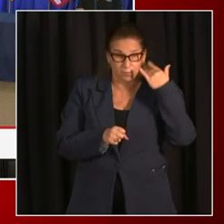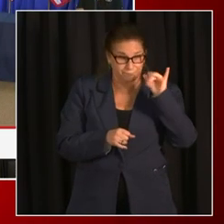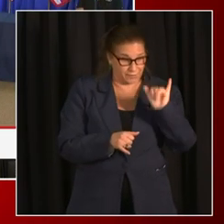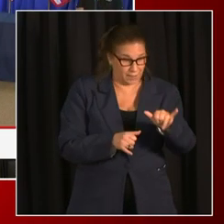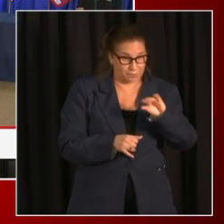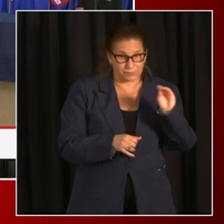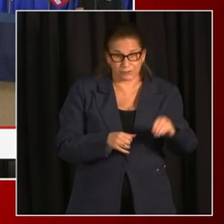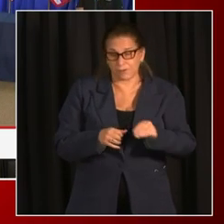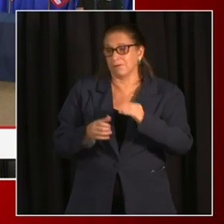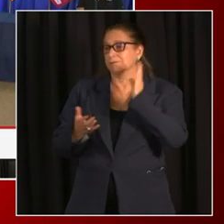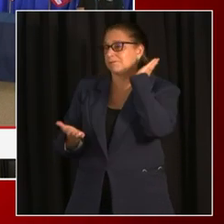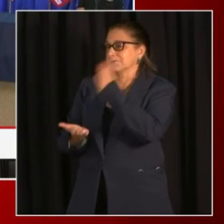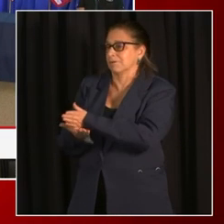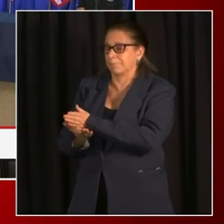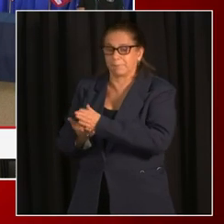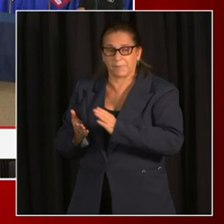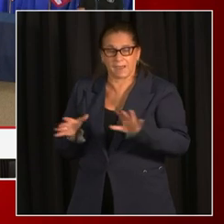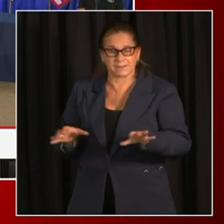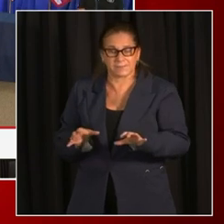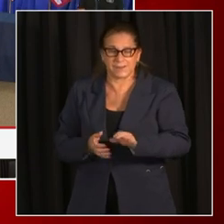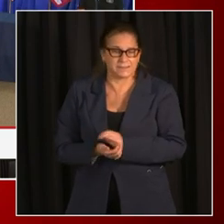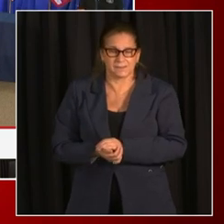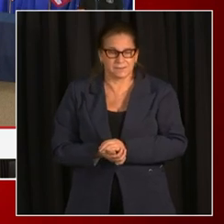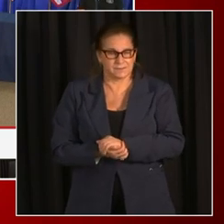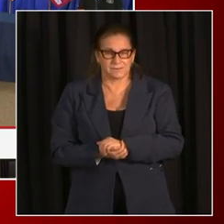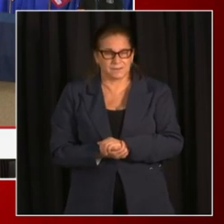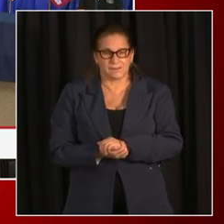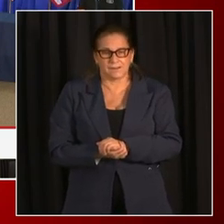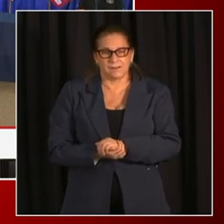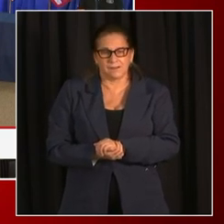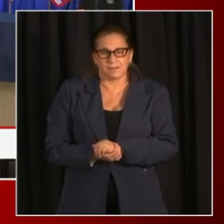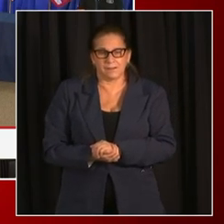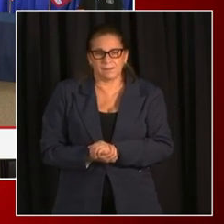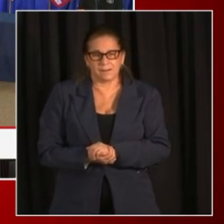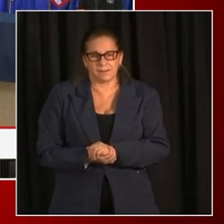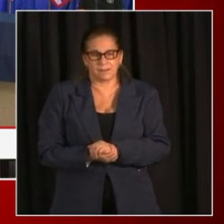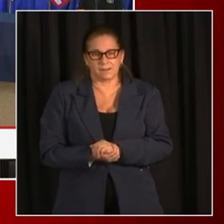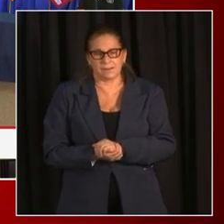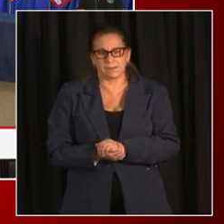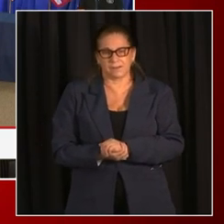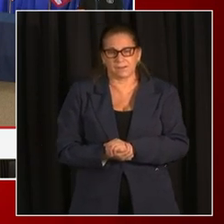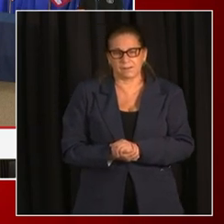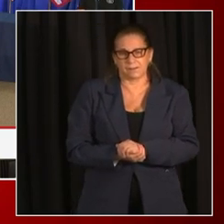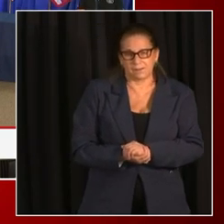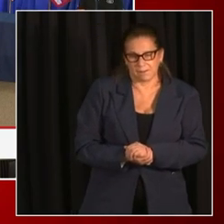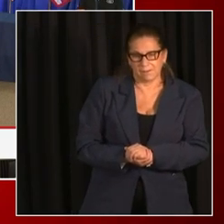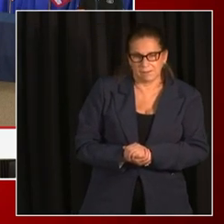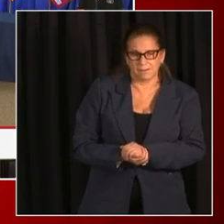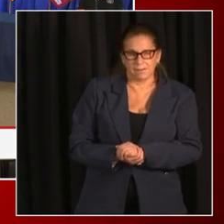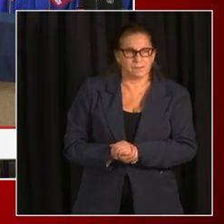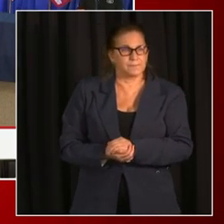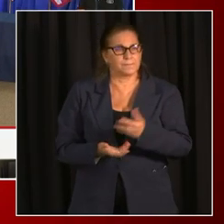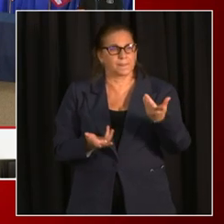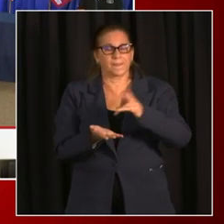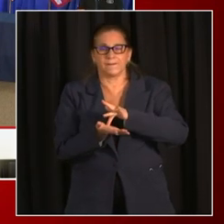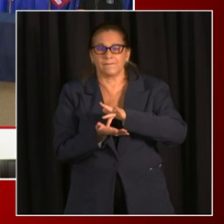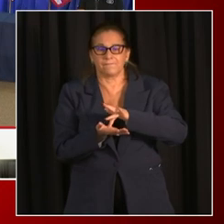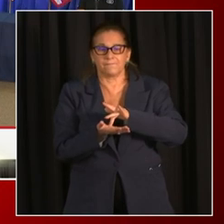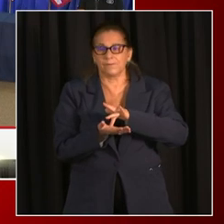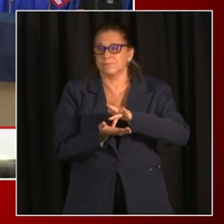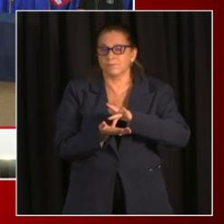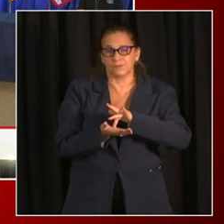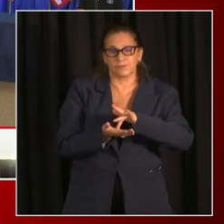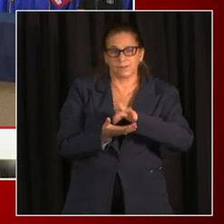for what we call the non-pharmaceutical interventions. Instead, we look at a proportional